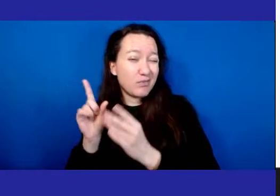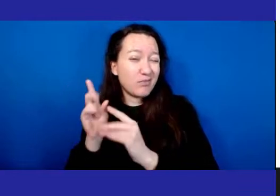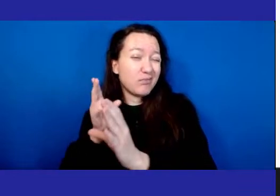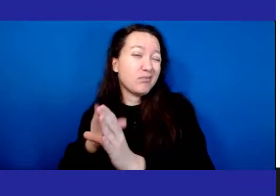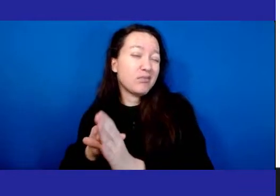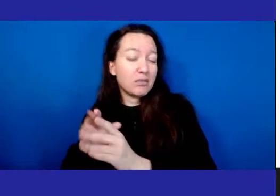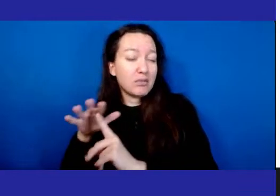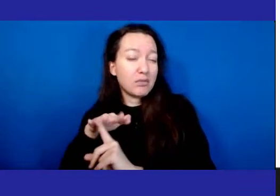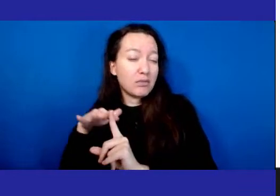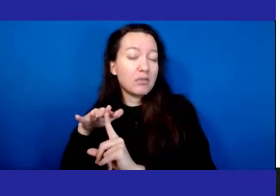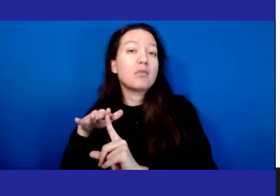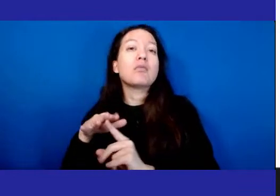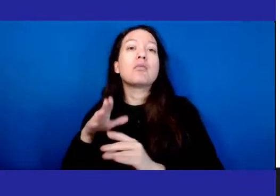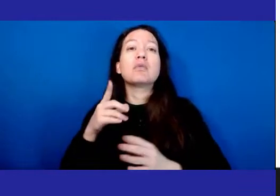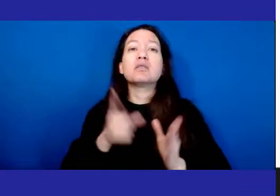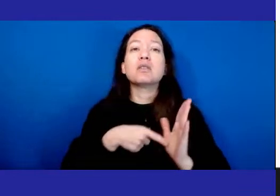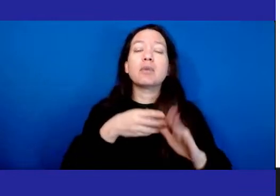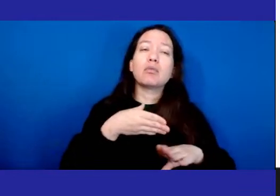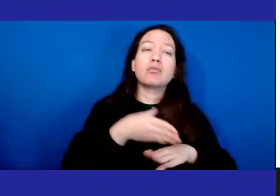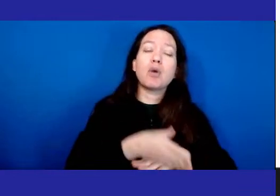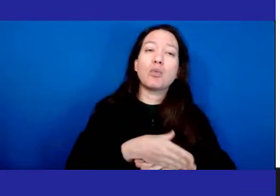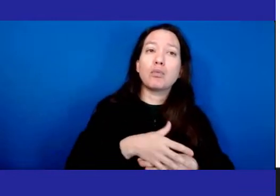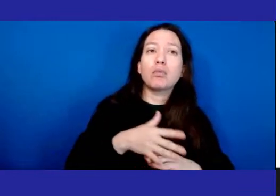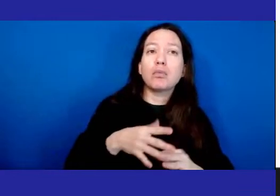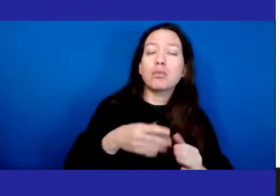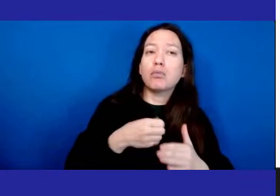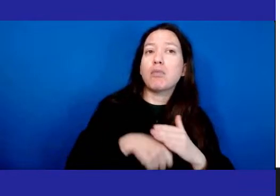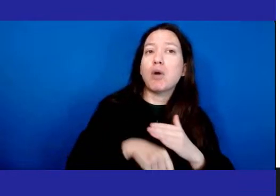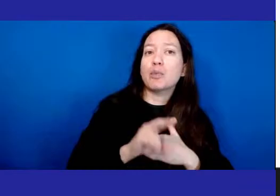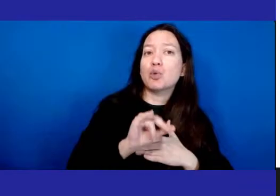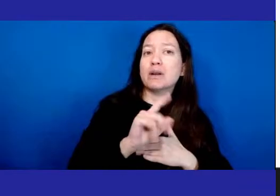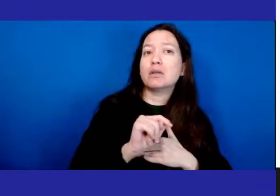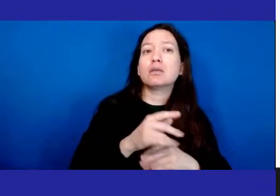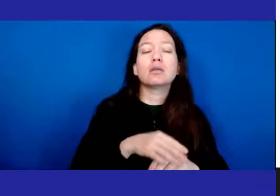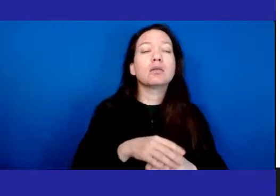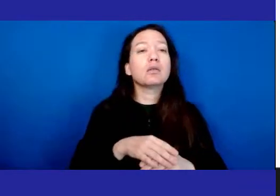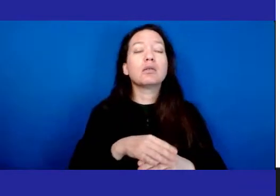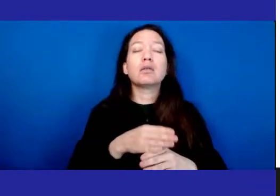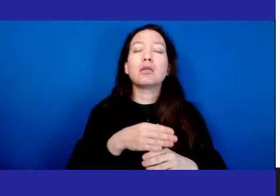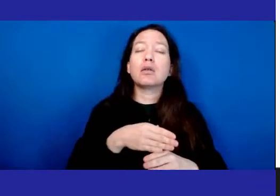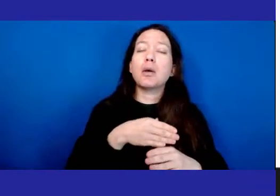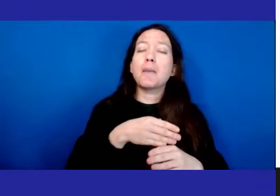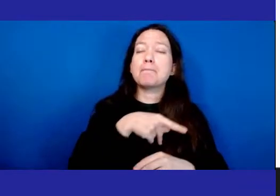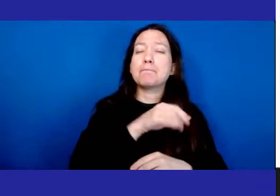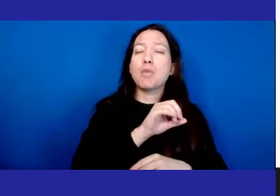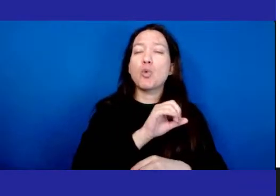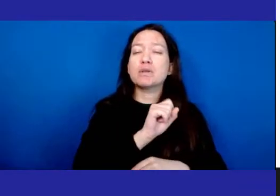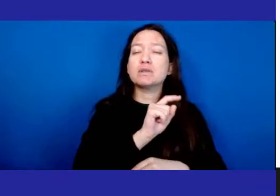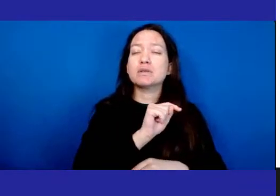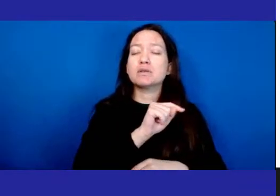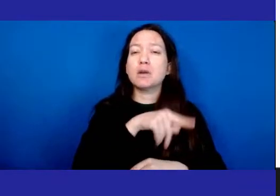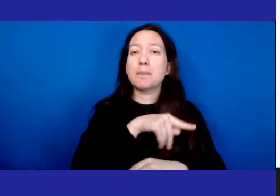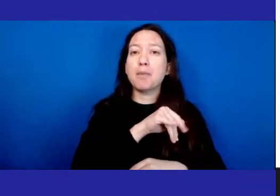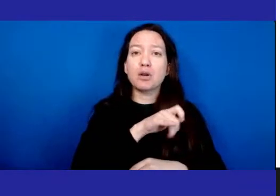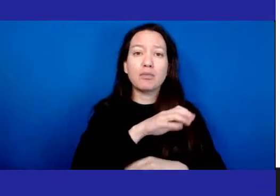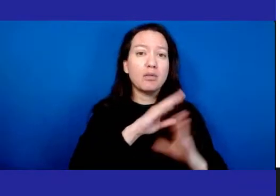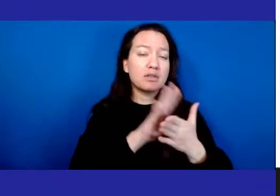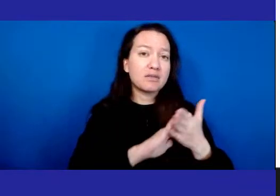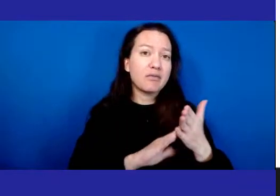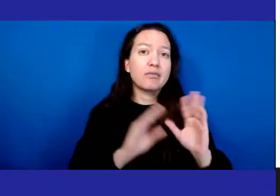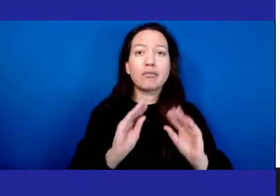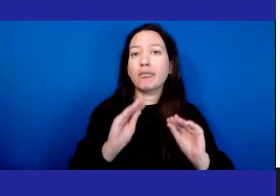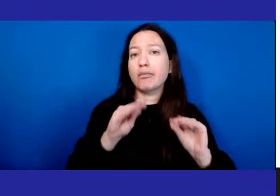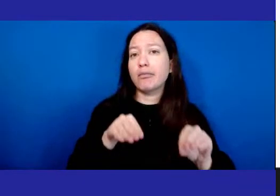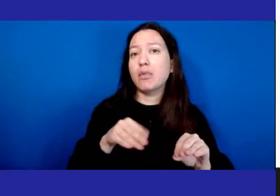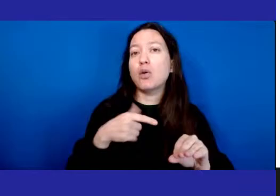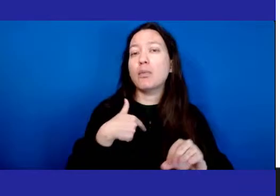cases are on our postpartum units. So in our postpartum design and implementation of Paragen, we have included